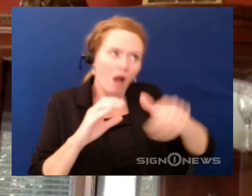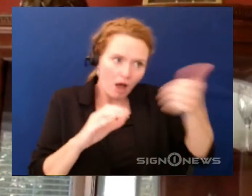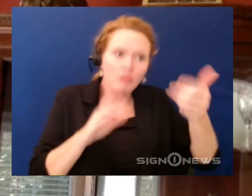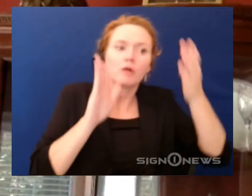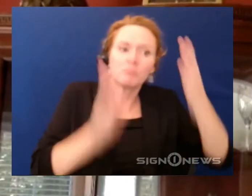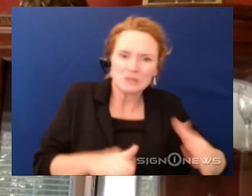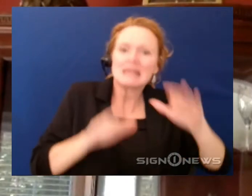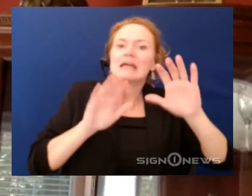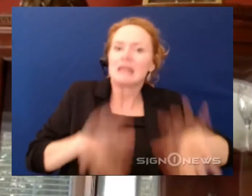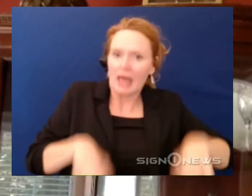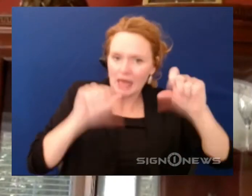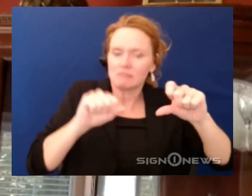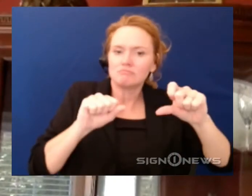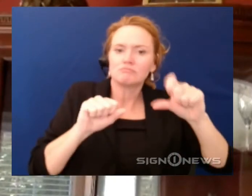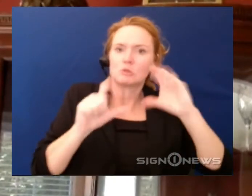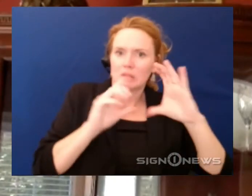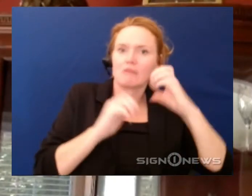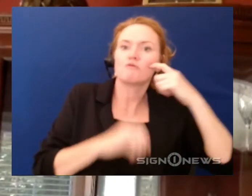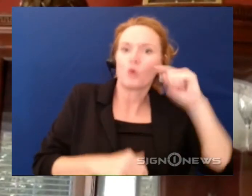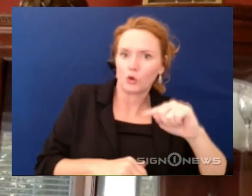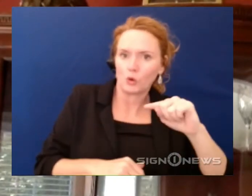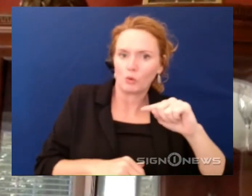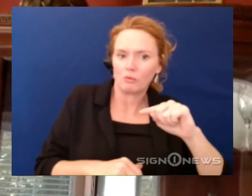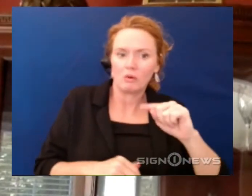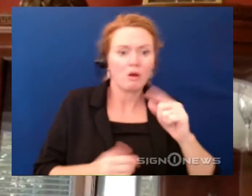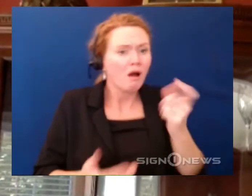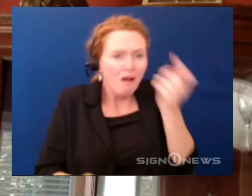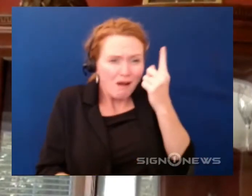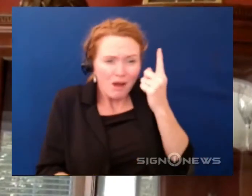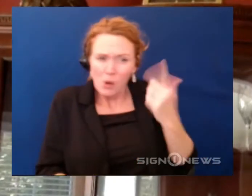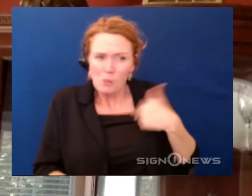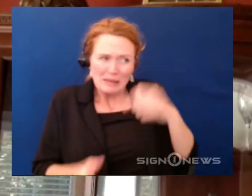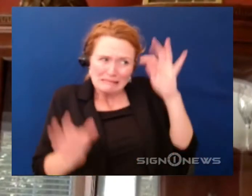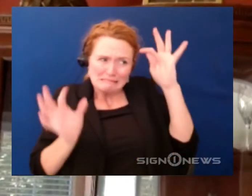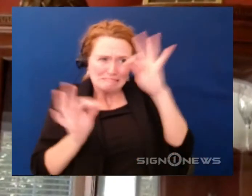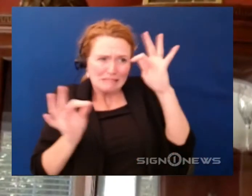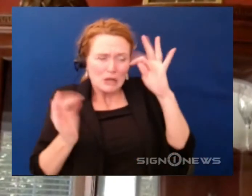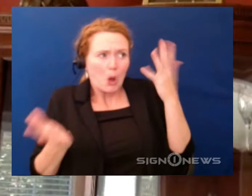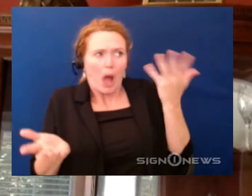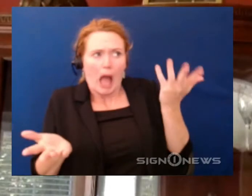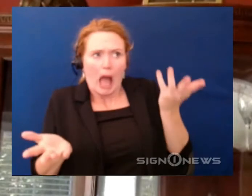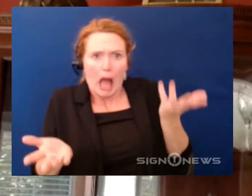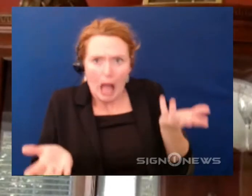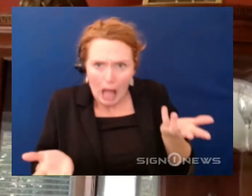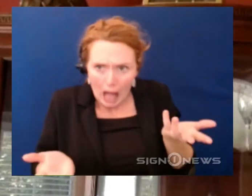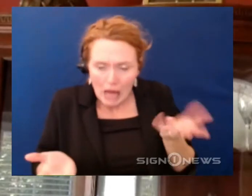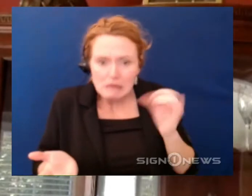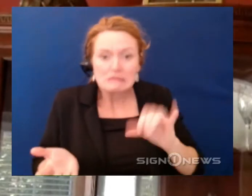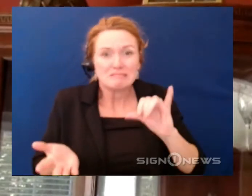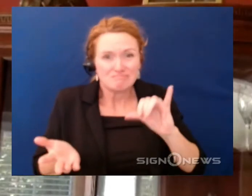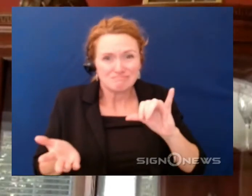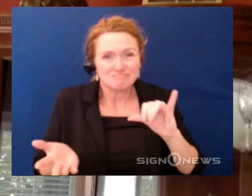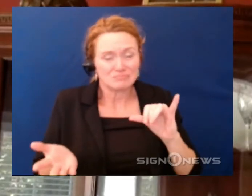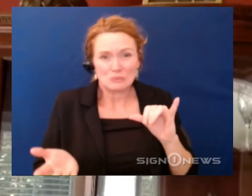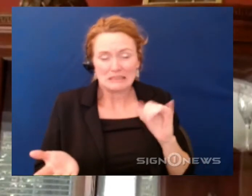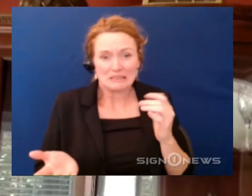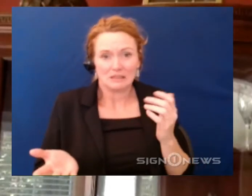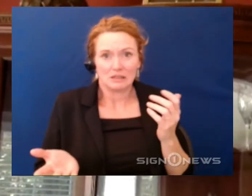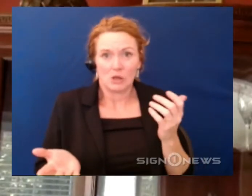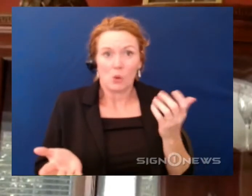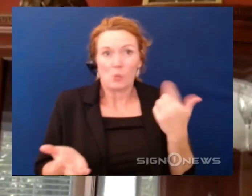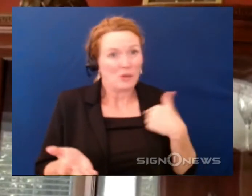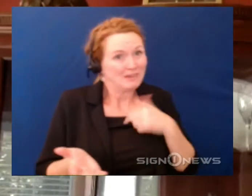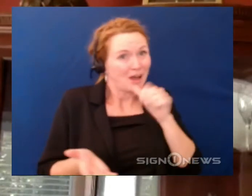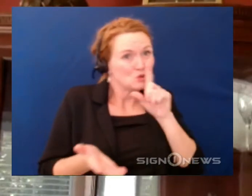goes, and there's like a hierarchy. We didn't know this, and we were ignorant. We were totally ignorant, and we didn't do the research we